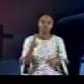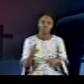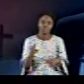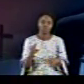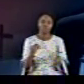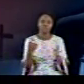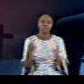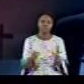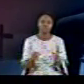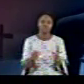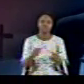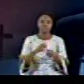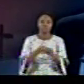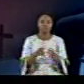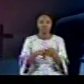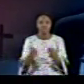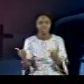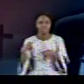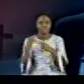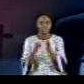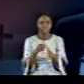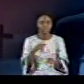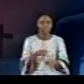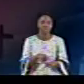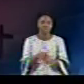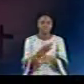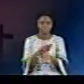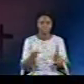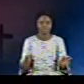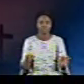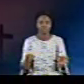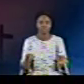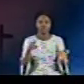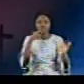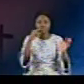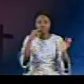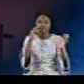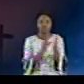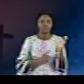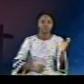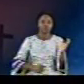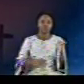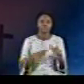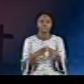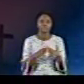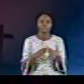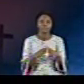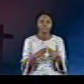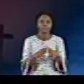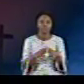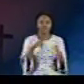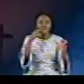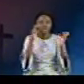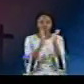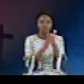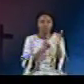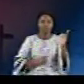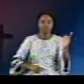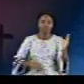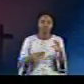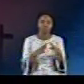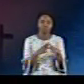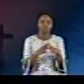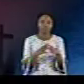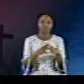now, he's free. Praise the Lord. Brethren, praise the Lord. My